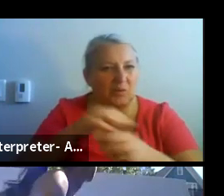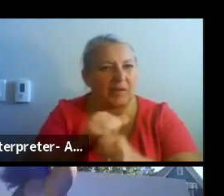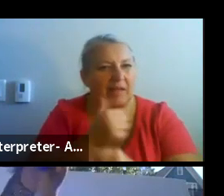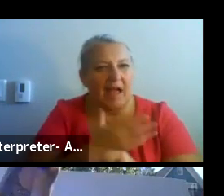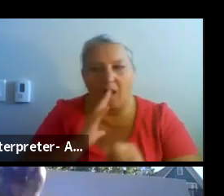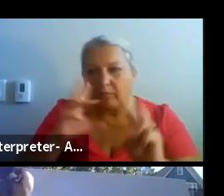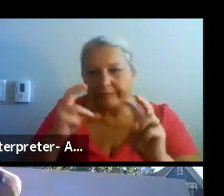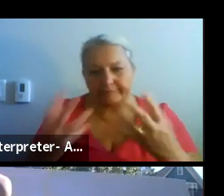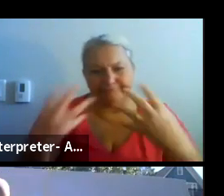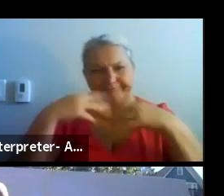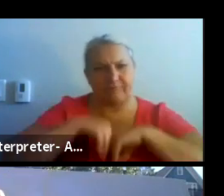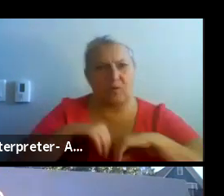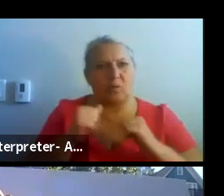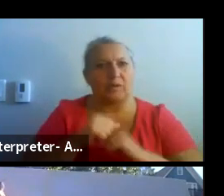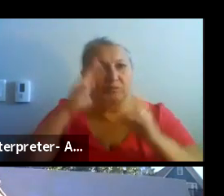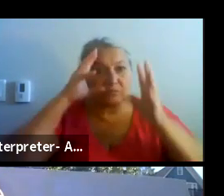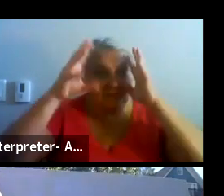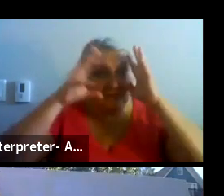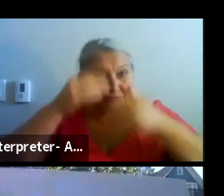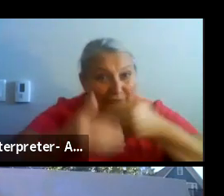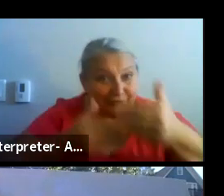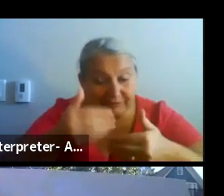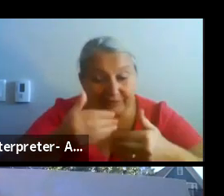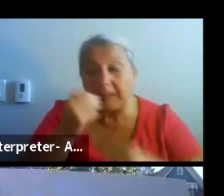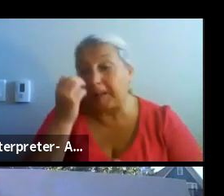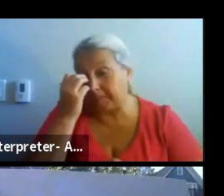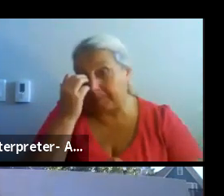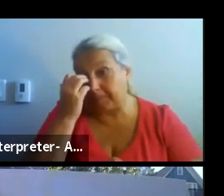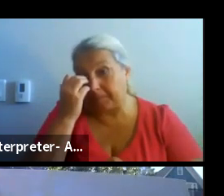practice. Thirdly, we are excited to have